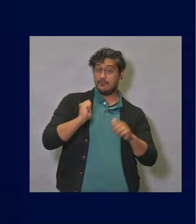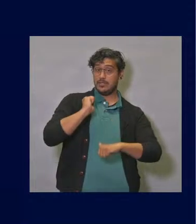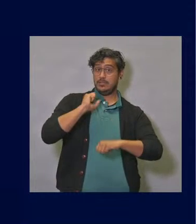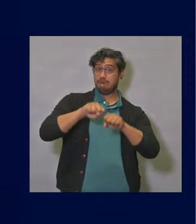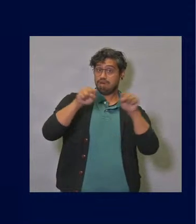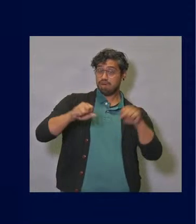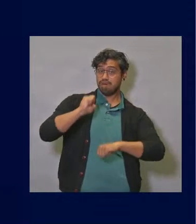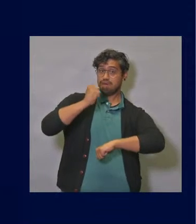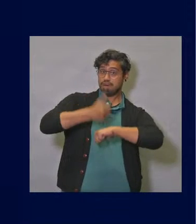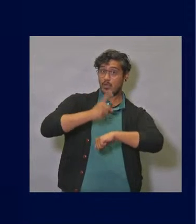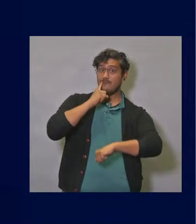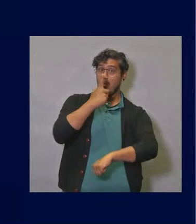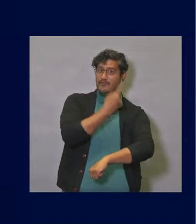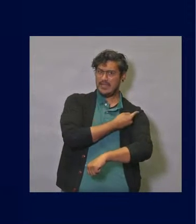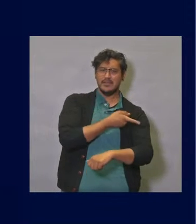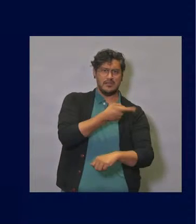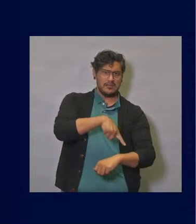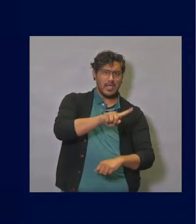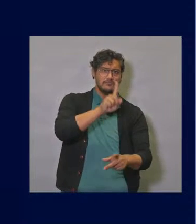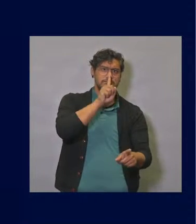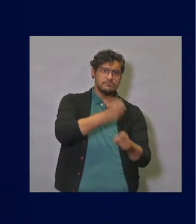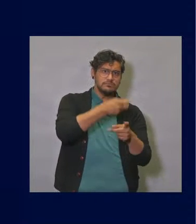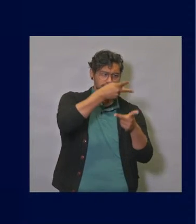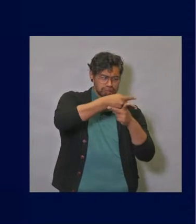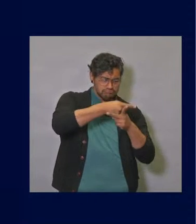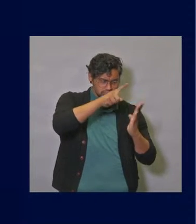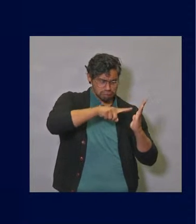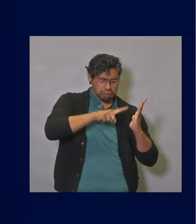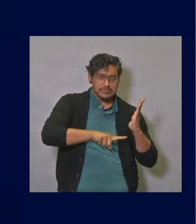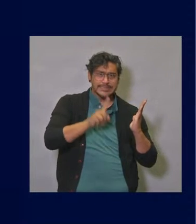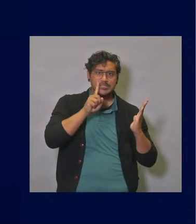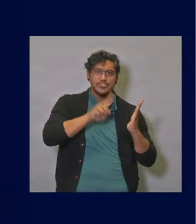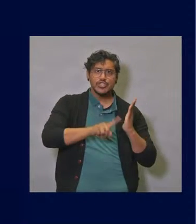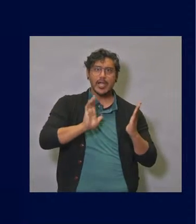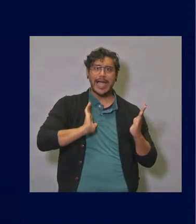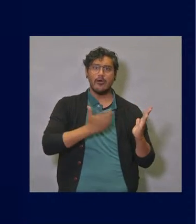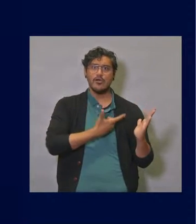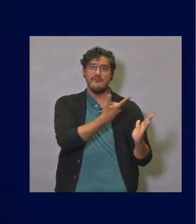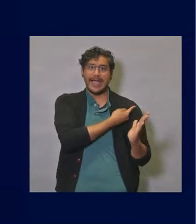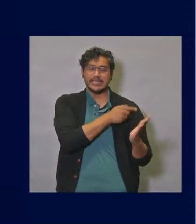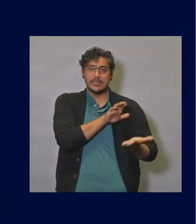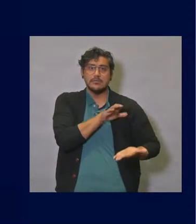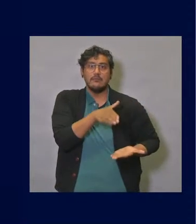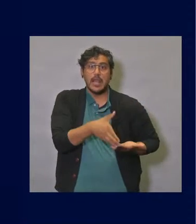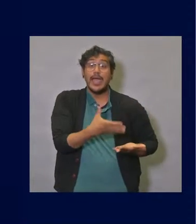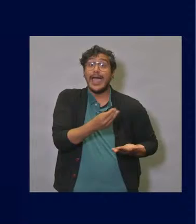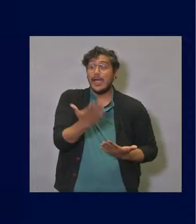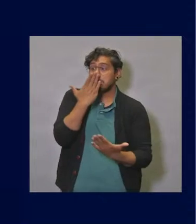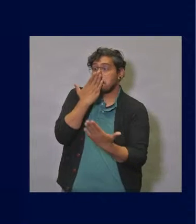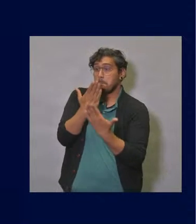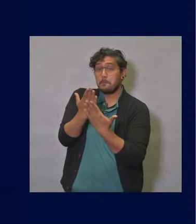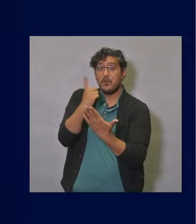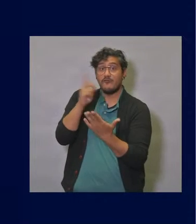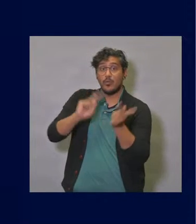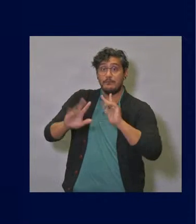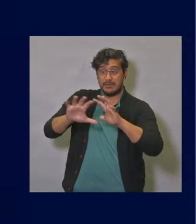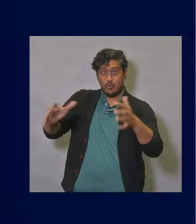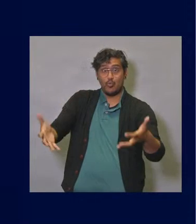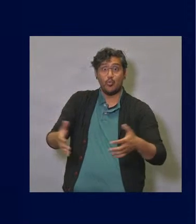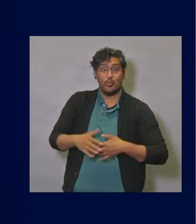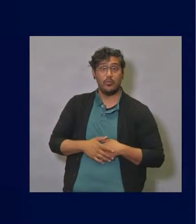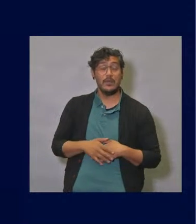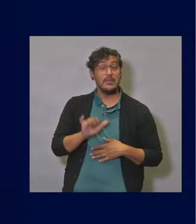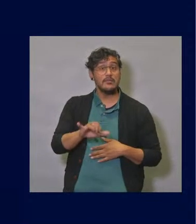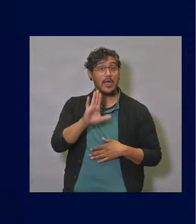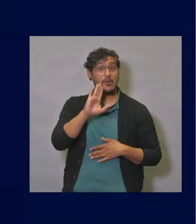so diligently watches over the safety of our vaccine supply and the well-being of American people. This will continue to